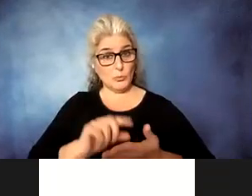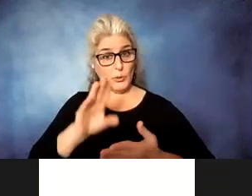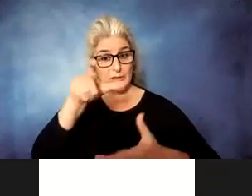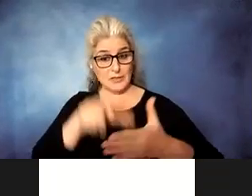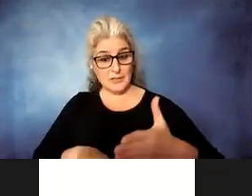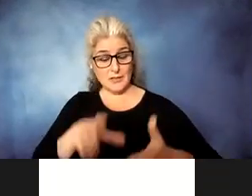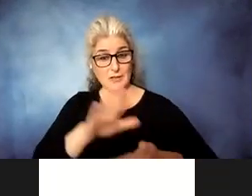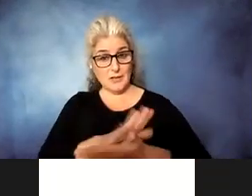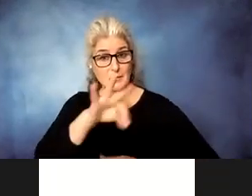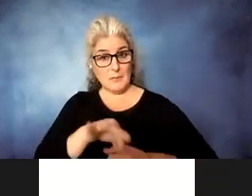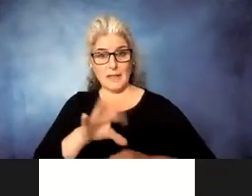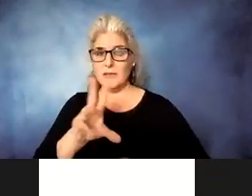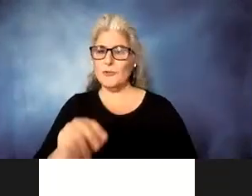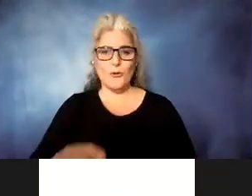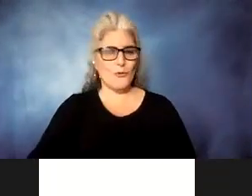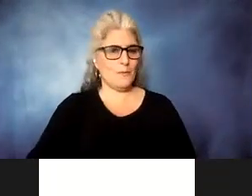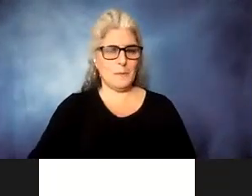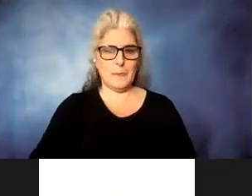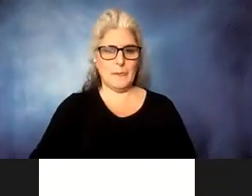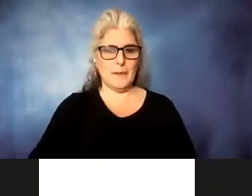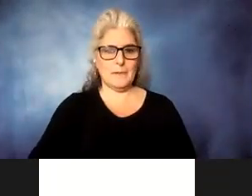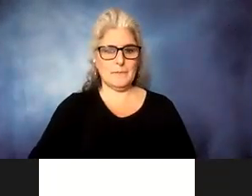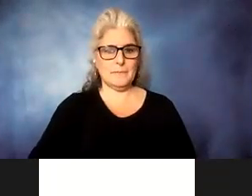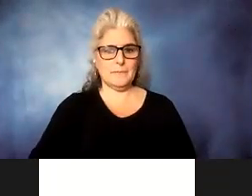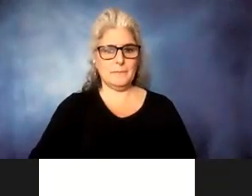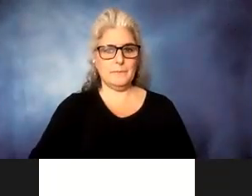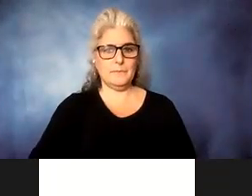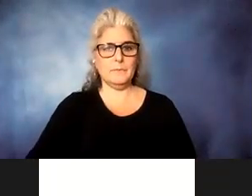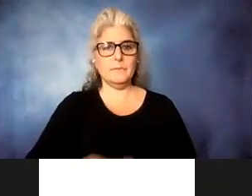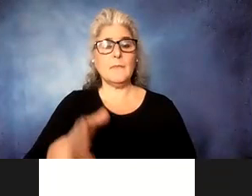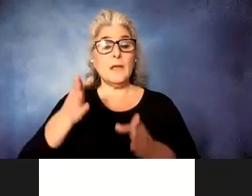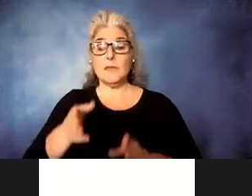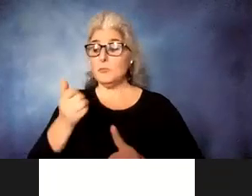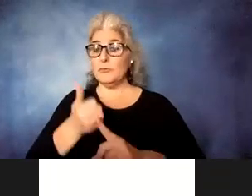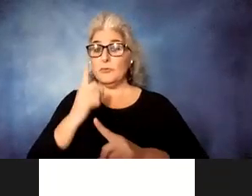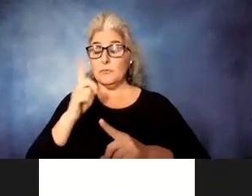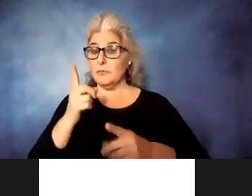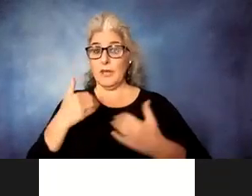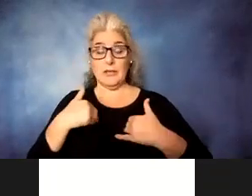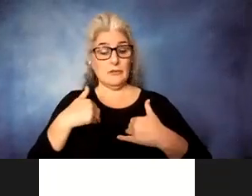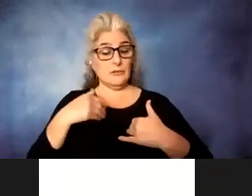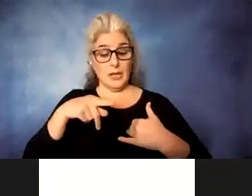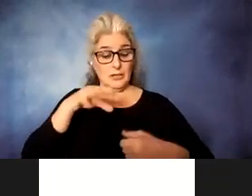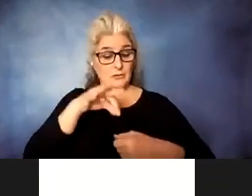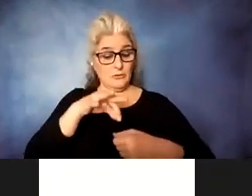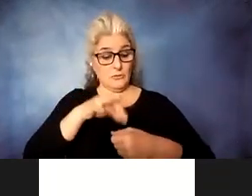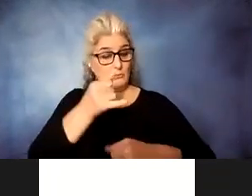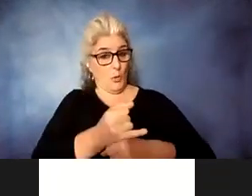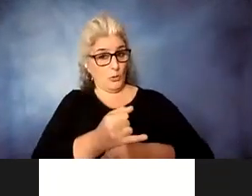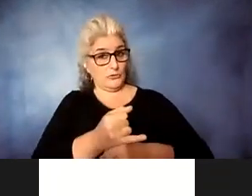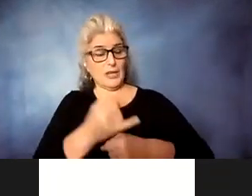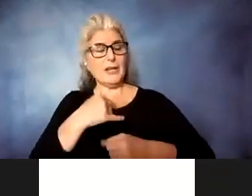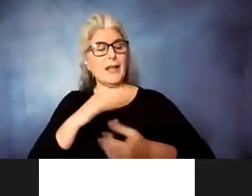voter who enters the poll site has the same ballot that everyone else has. And instead of taking it to